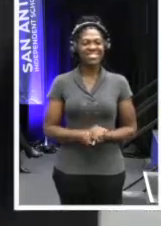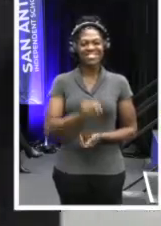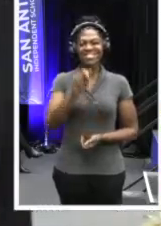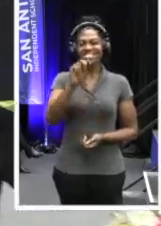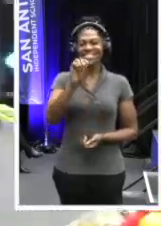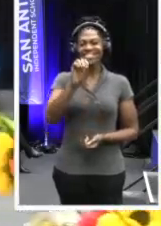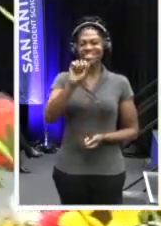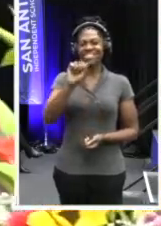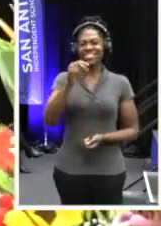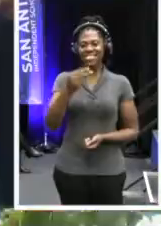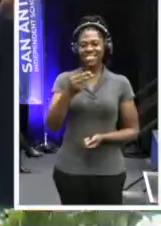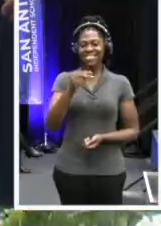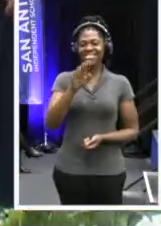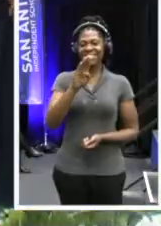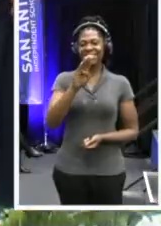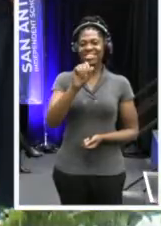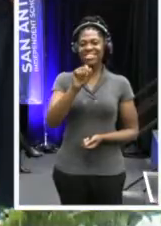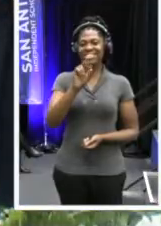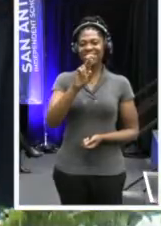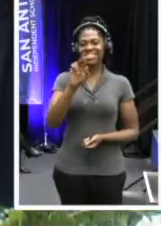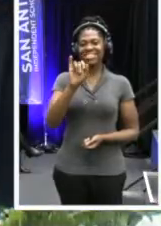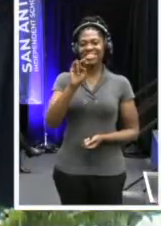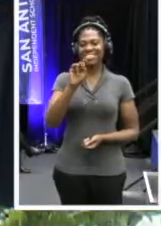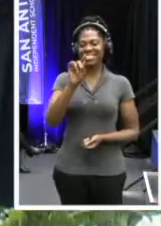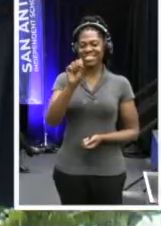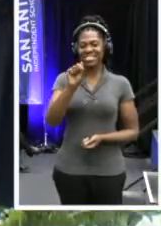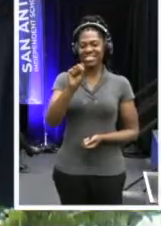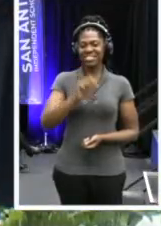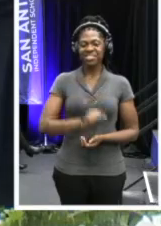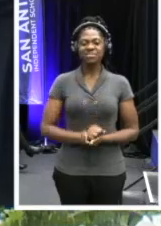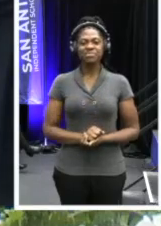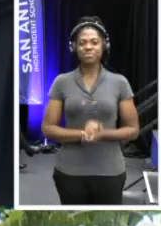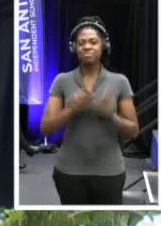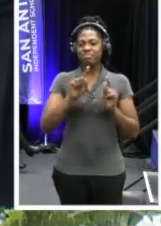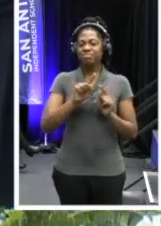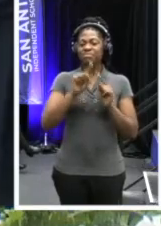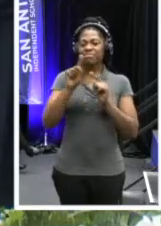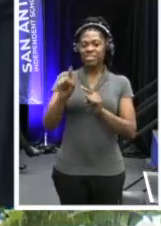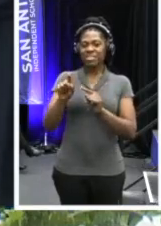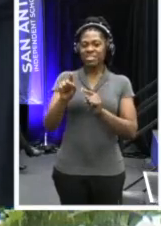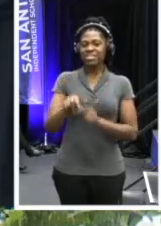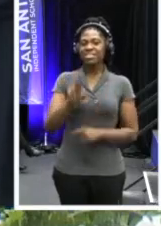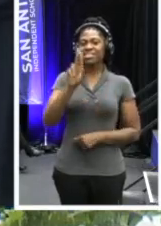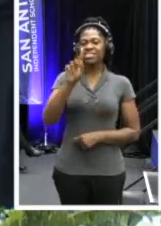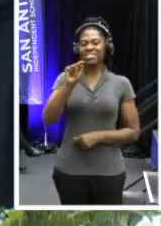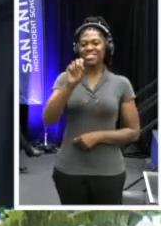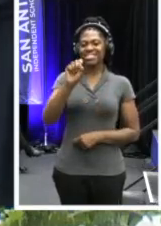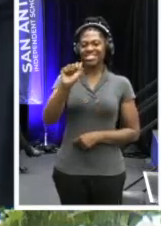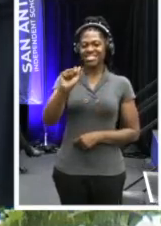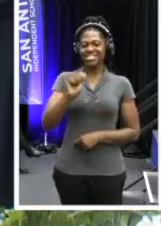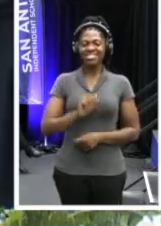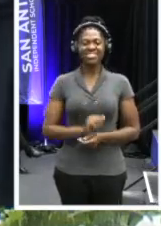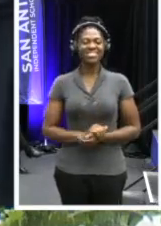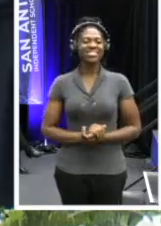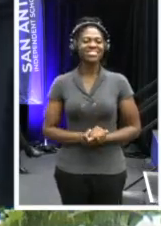Noah Joaquin Barrientos will be attending the University of Texas at San Antonio.